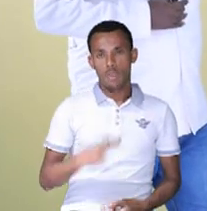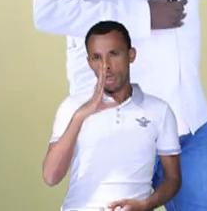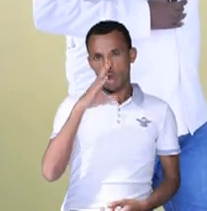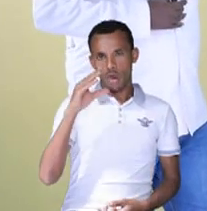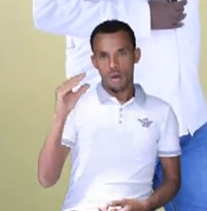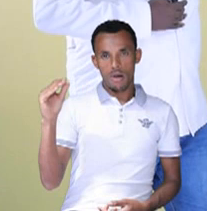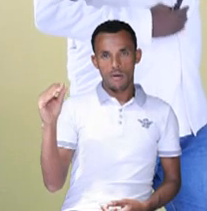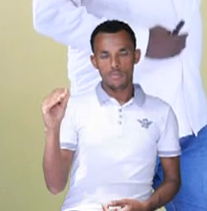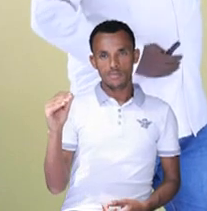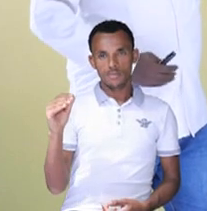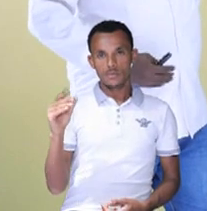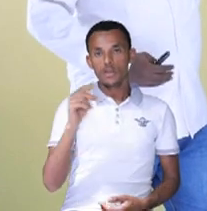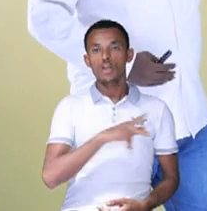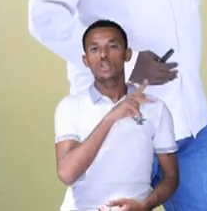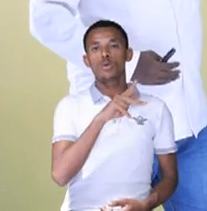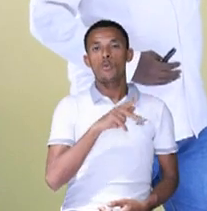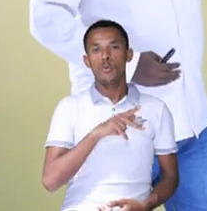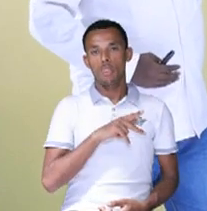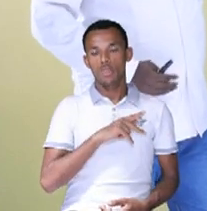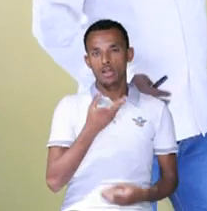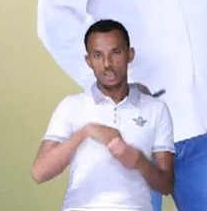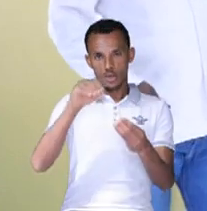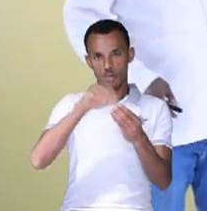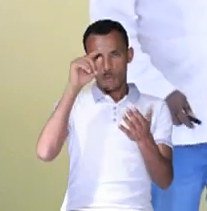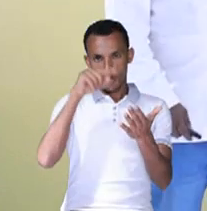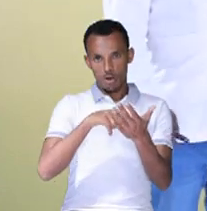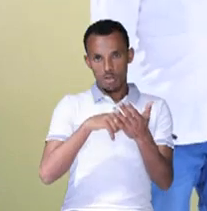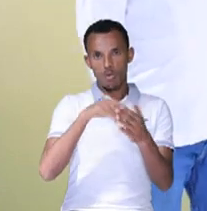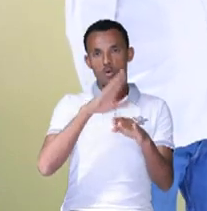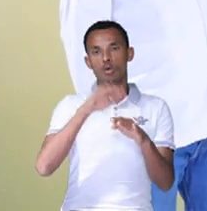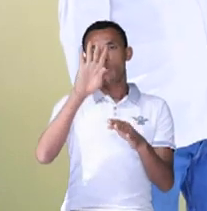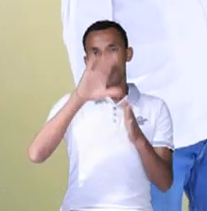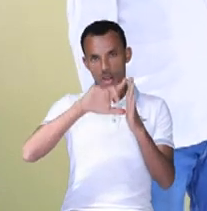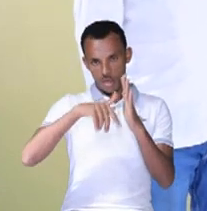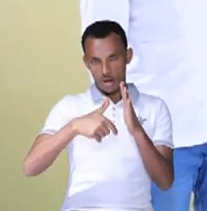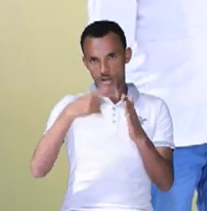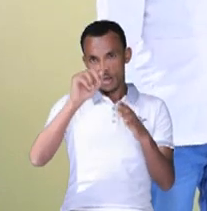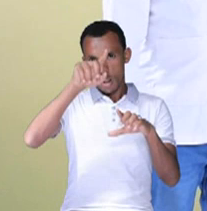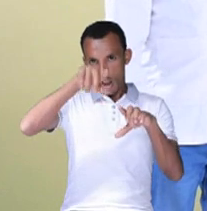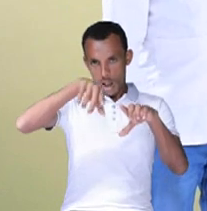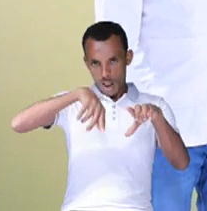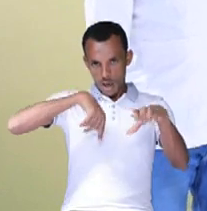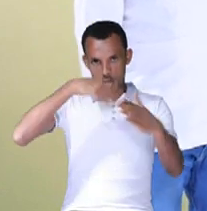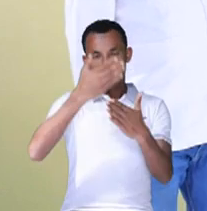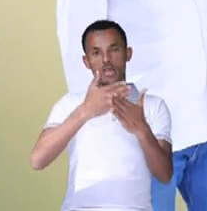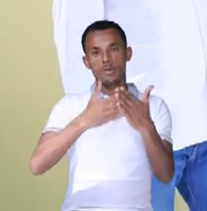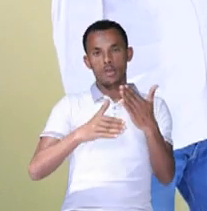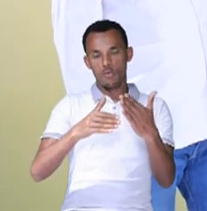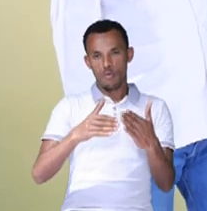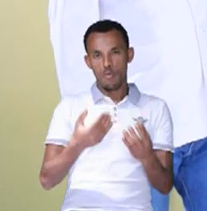and the property, the some point on the quadrilateral, the line segment of the quadrilateral